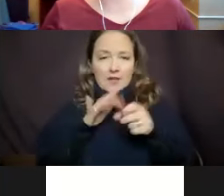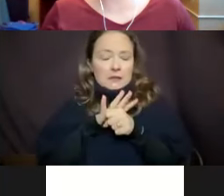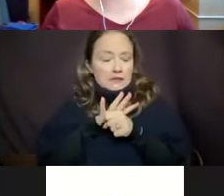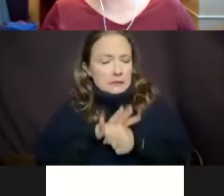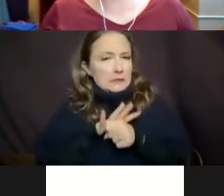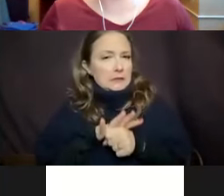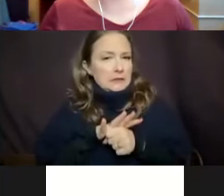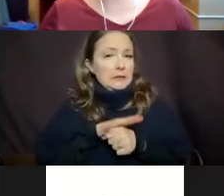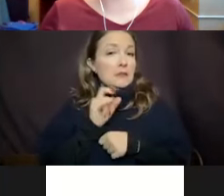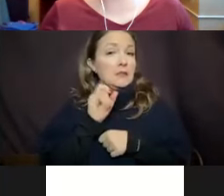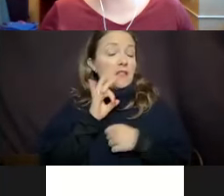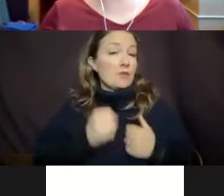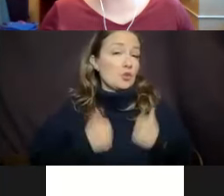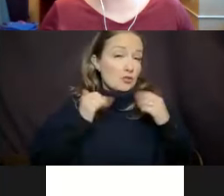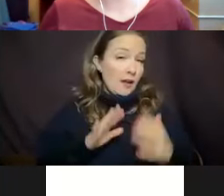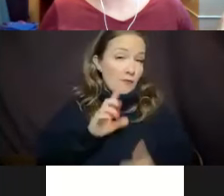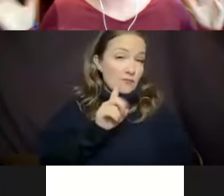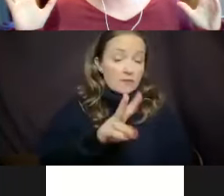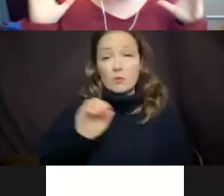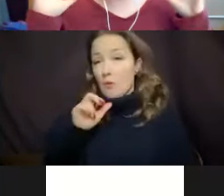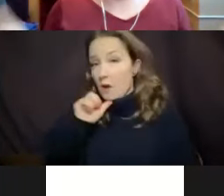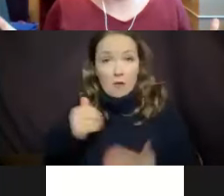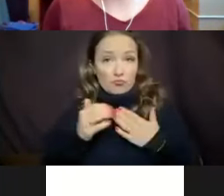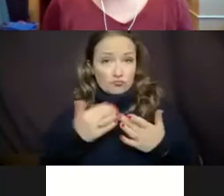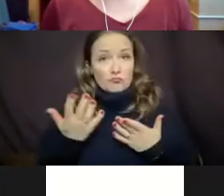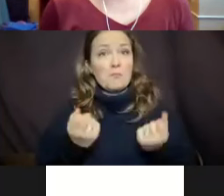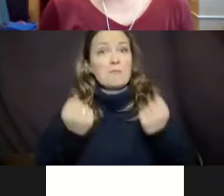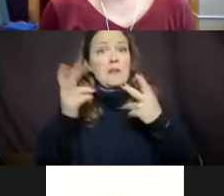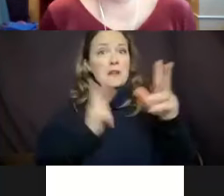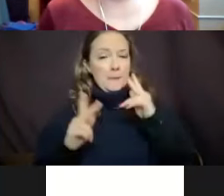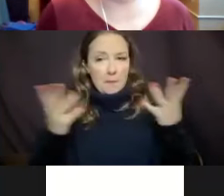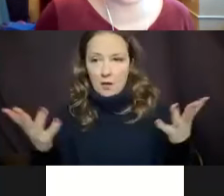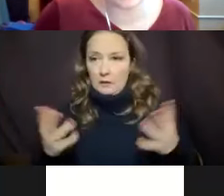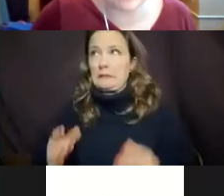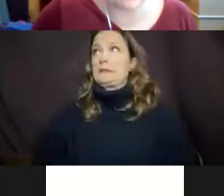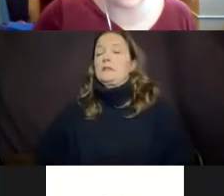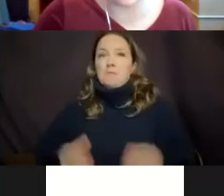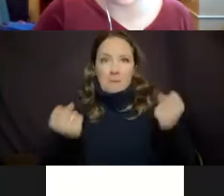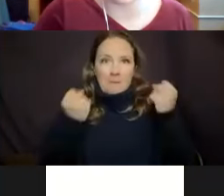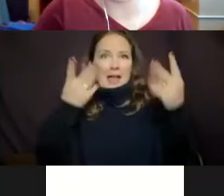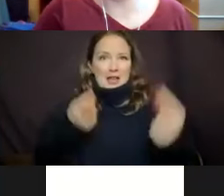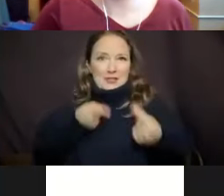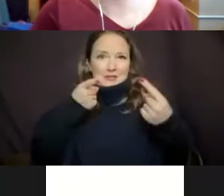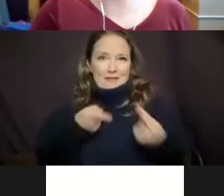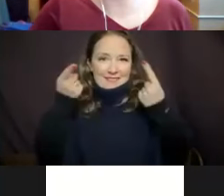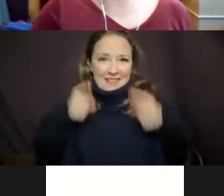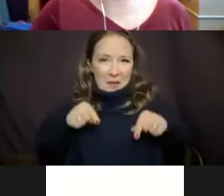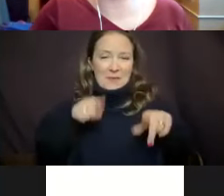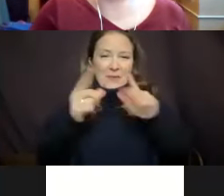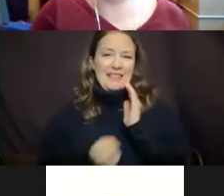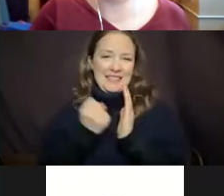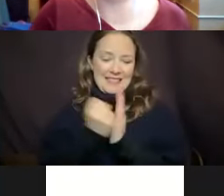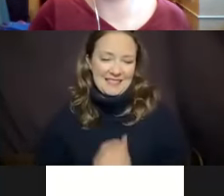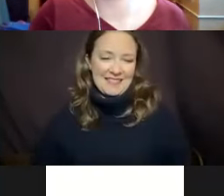you're a survivor of domestic violence. There are so many struggles that happen this season. Now that